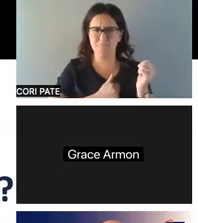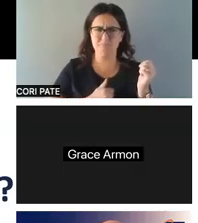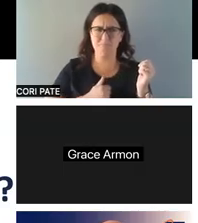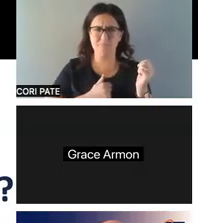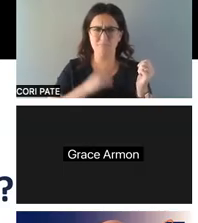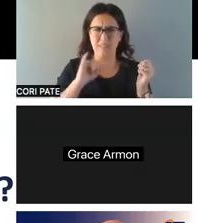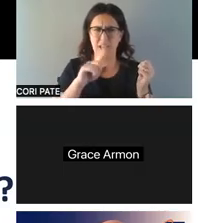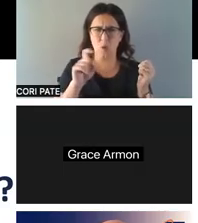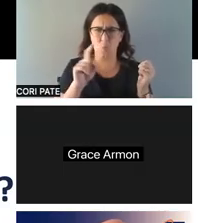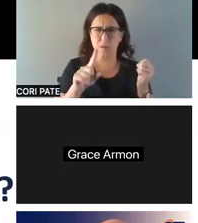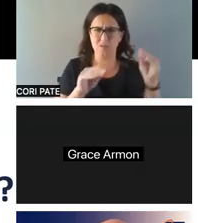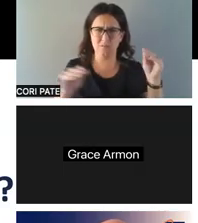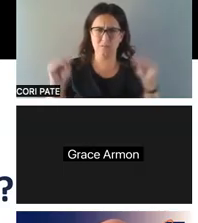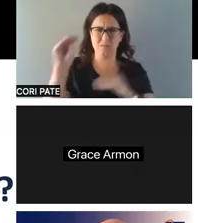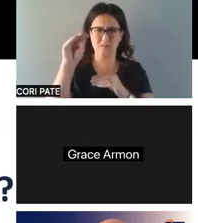got rearranged.